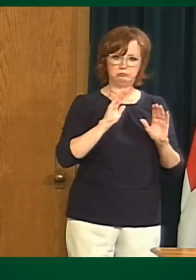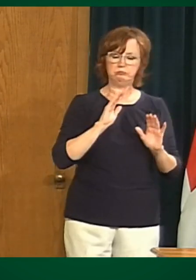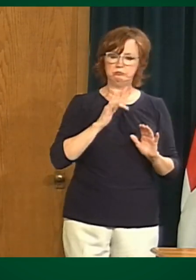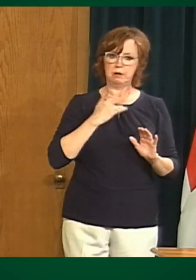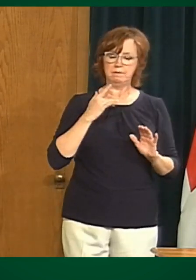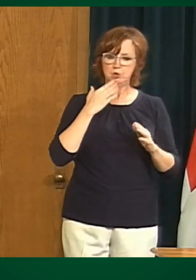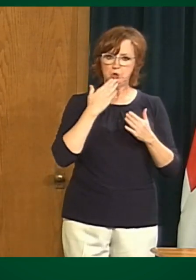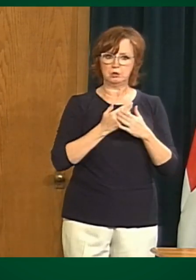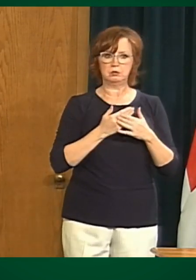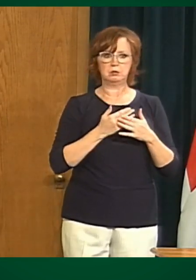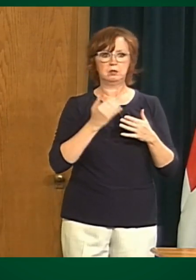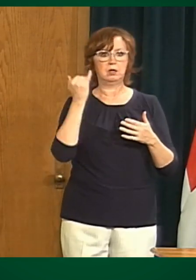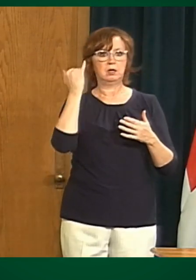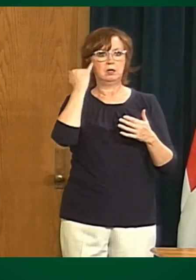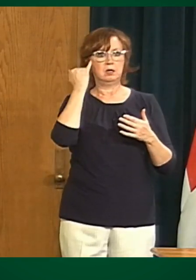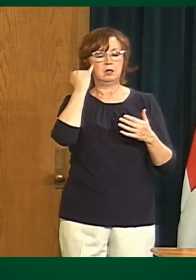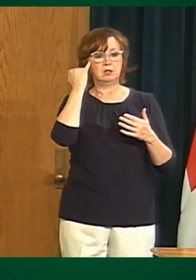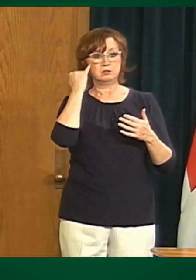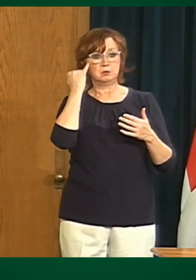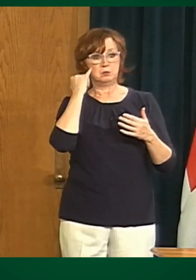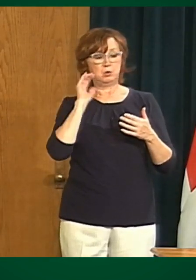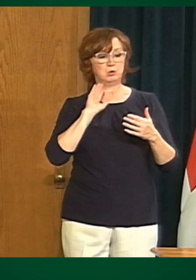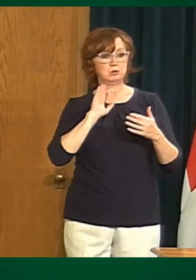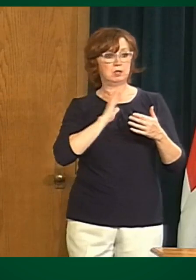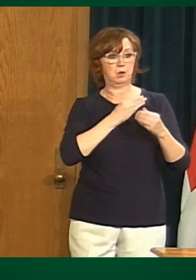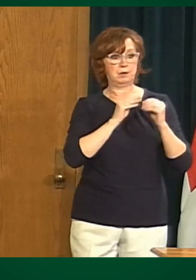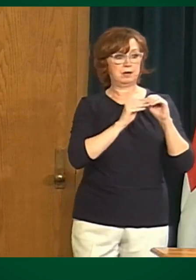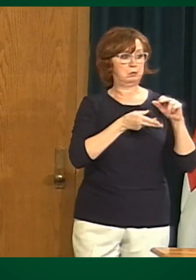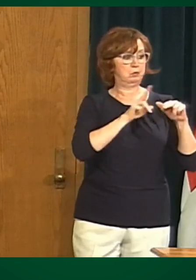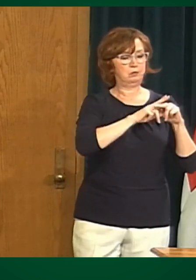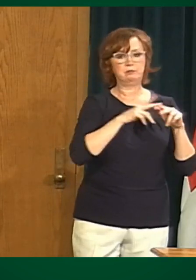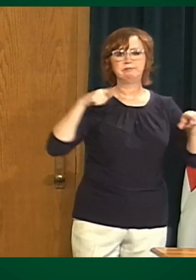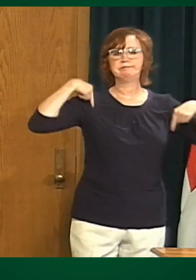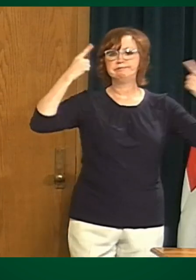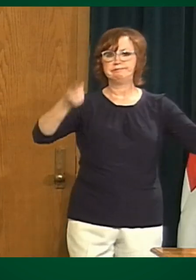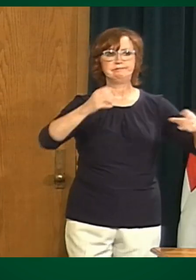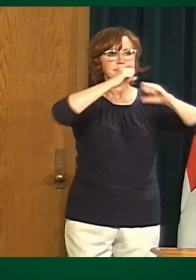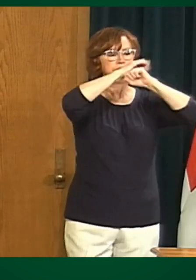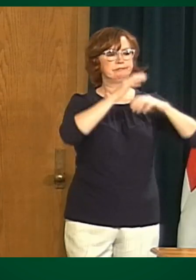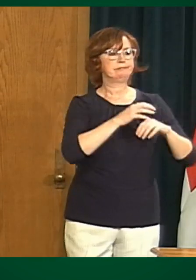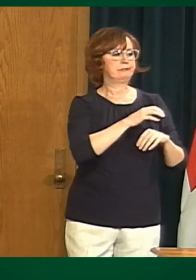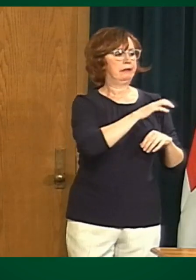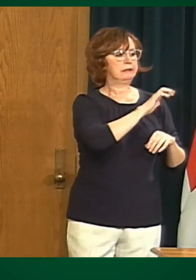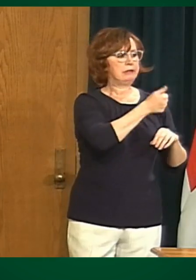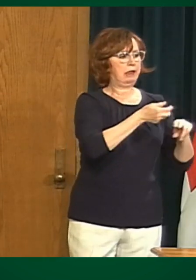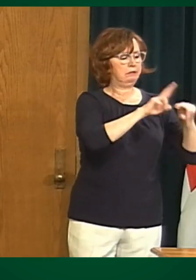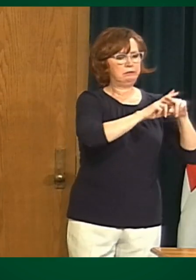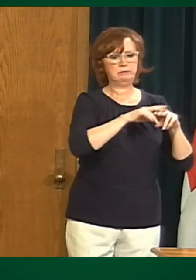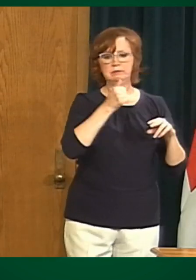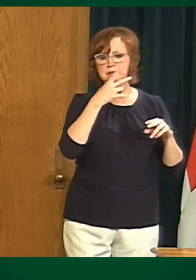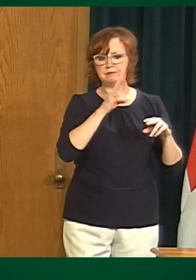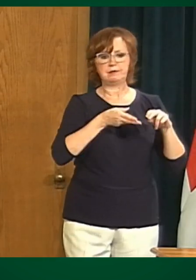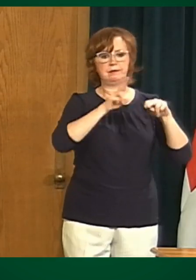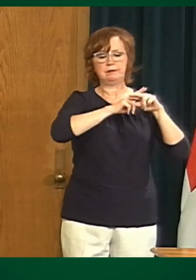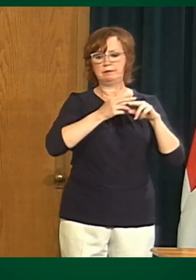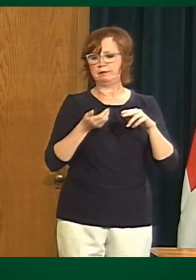10 to 17 and then maybe continue going across the province, and we were unaware of exactly where those sources were. So this